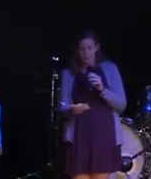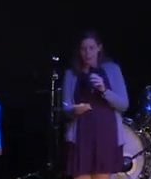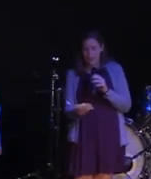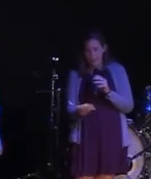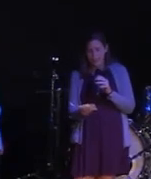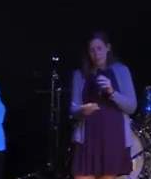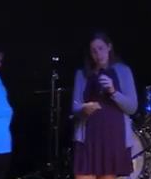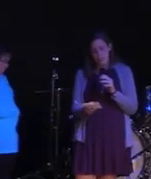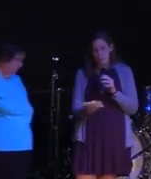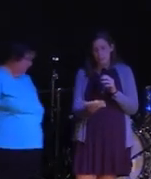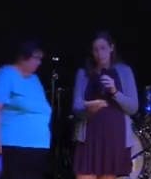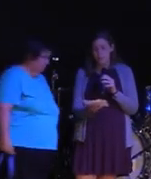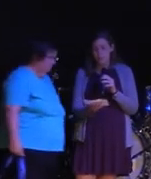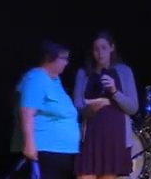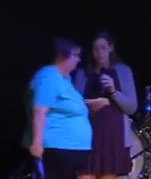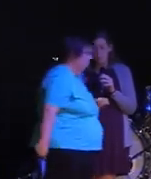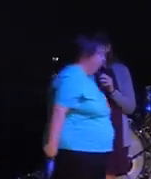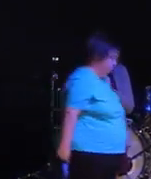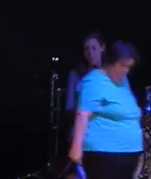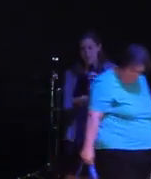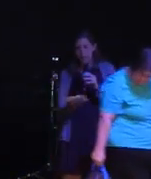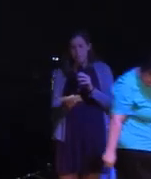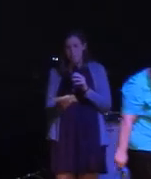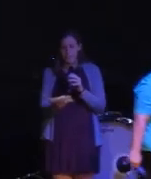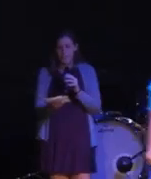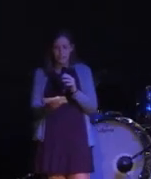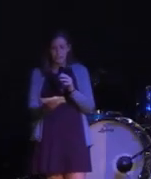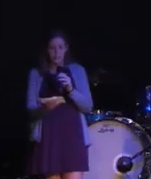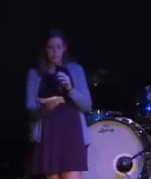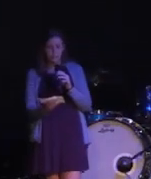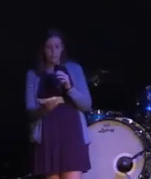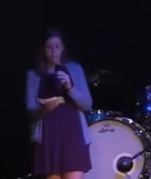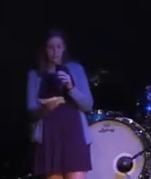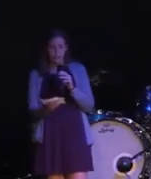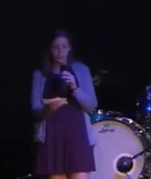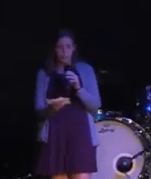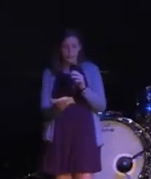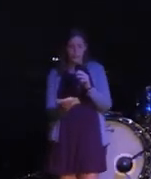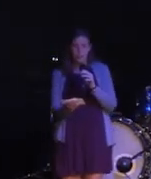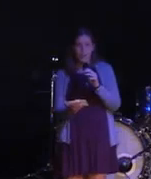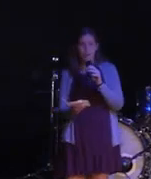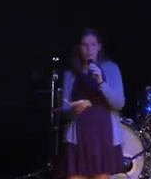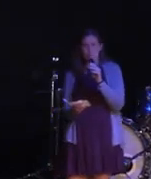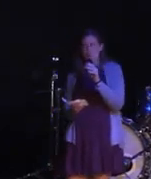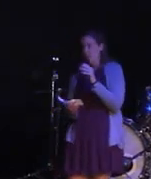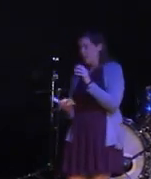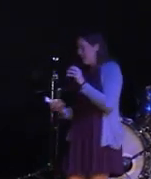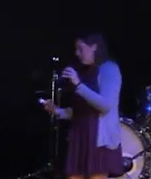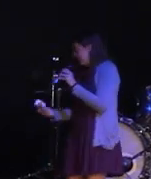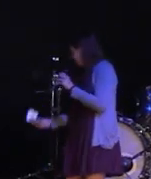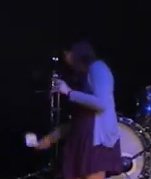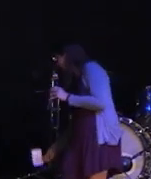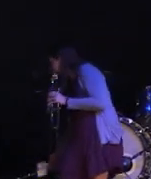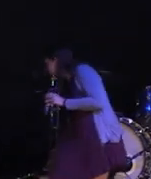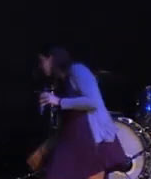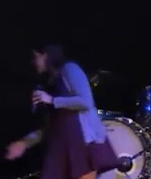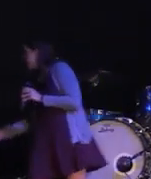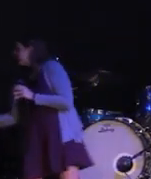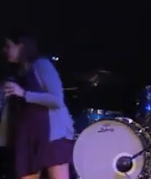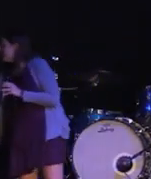And here we have Hayden the fourth, raised by Rebecca, Doug, and Molly Anderson of Fremont, California, their fifth puppy.